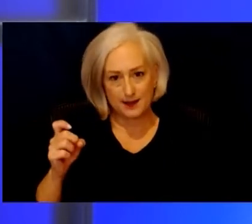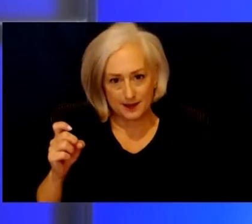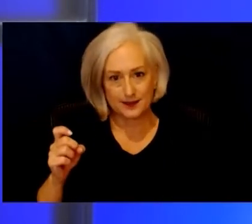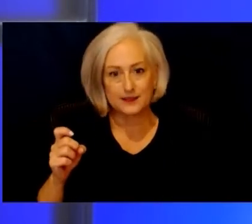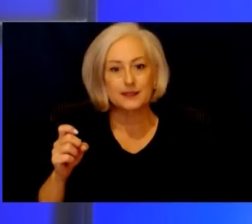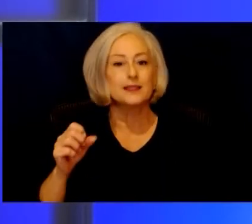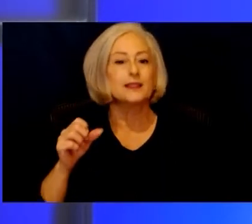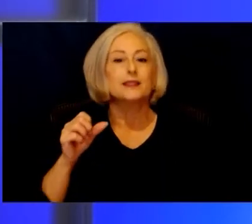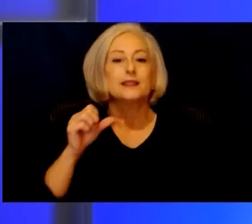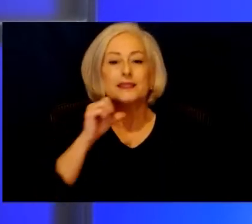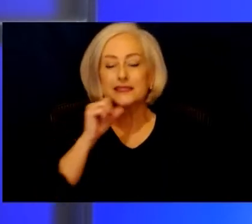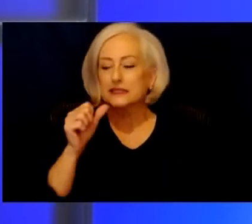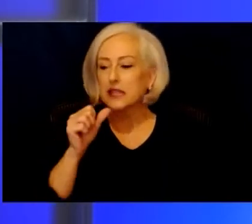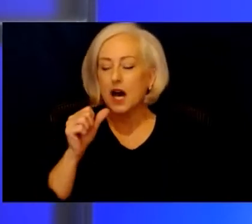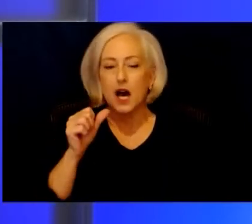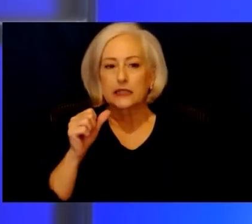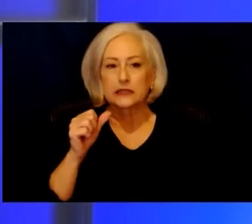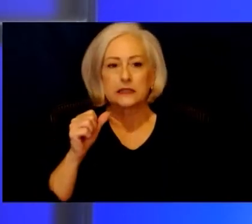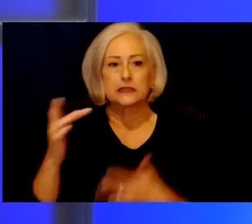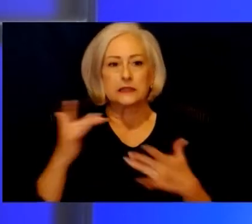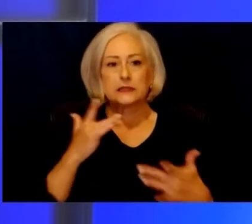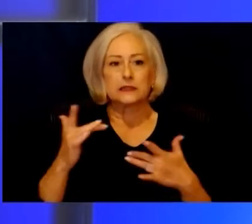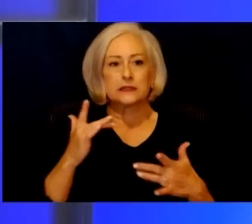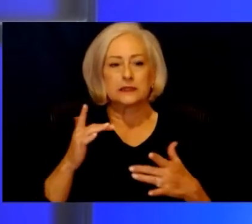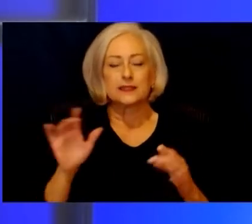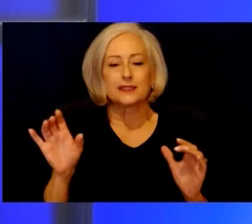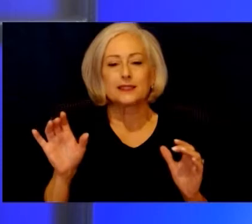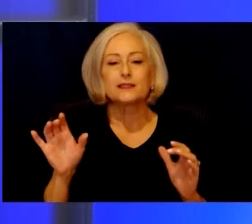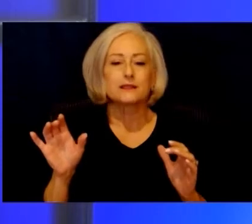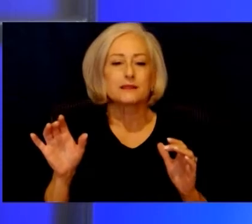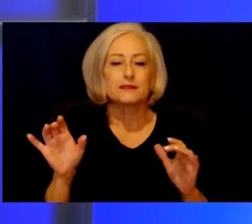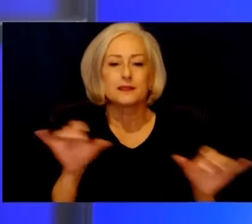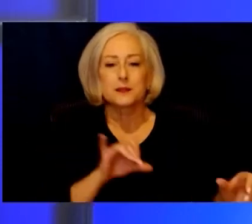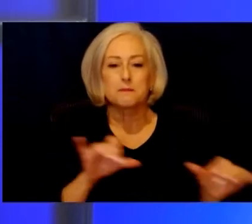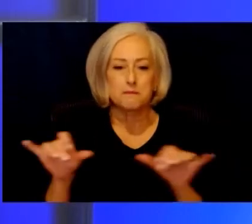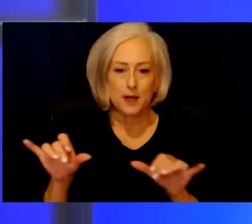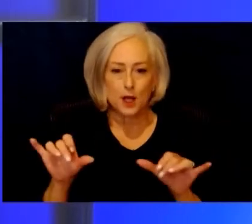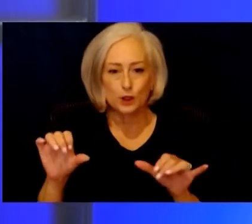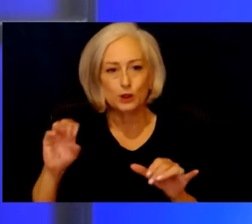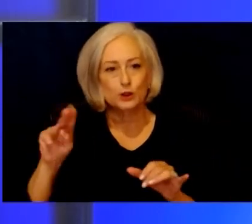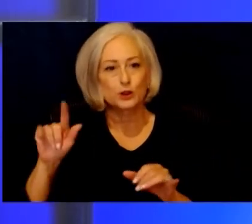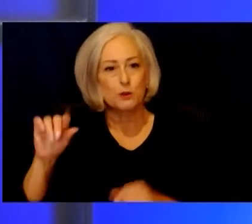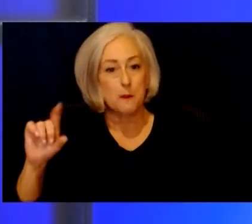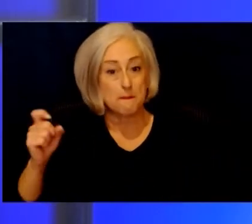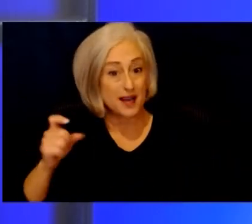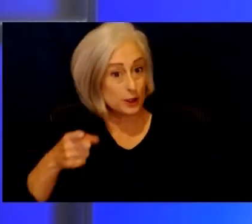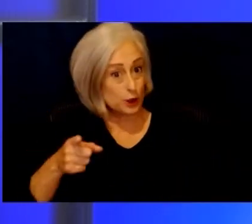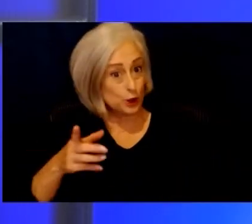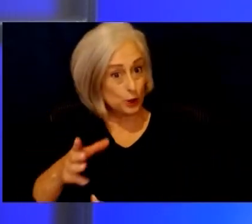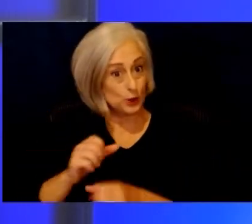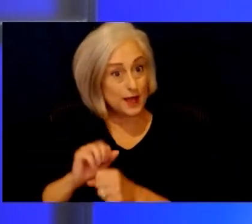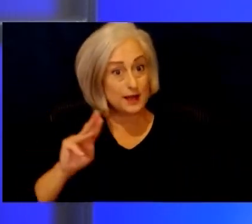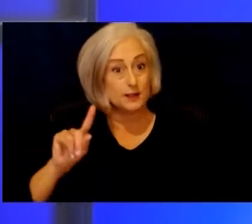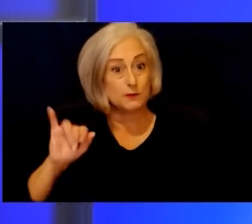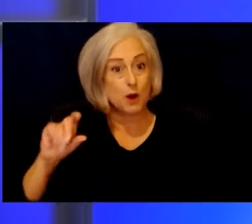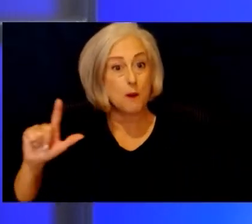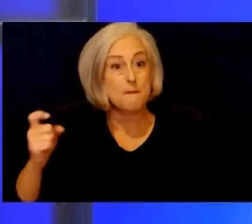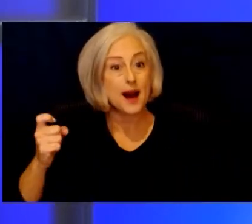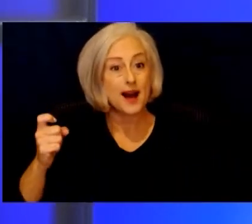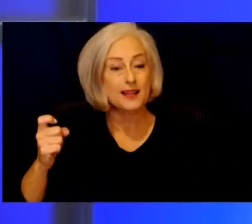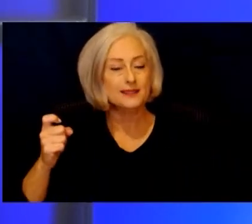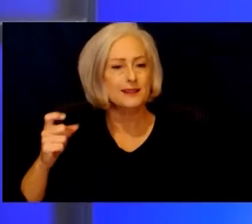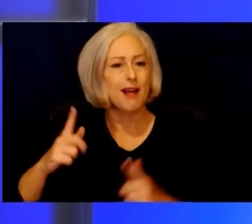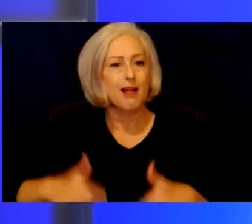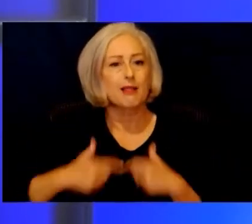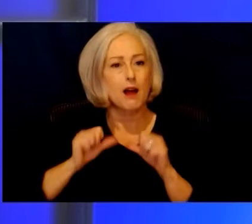so if you were to get smallpox, you would have lifelong immunity if you survive that. So I would kind of think it would be the same for